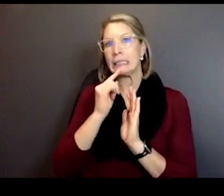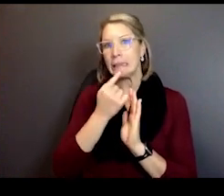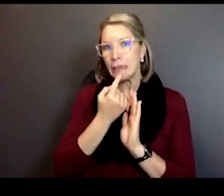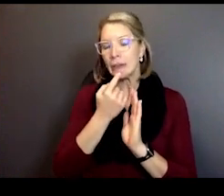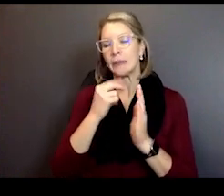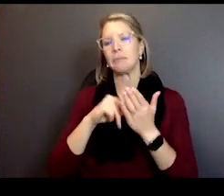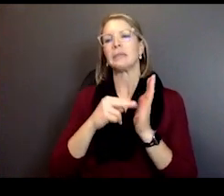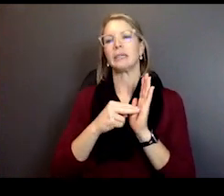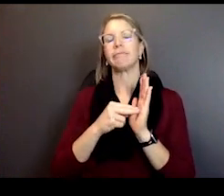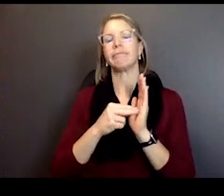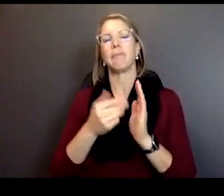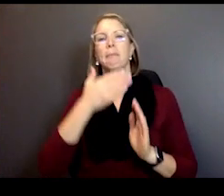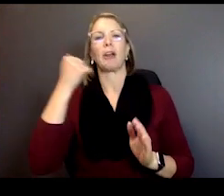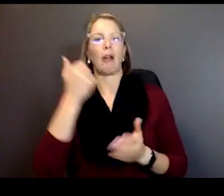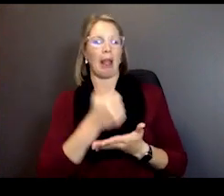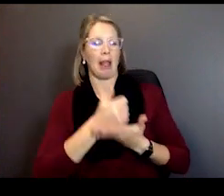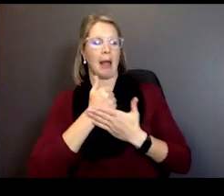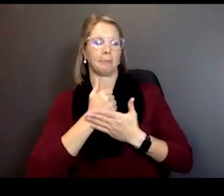the DTC.